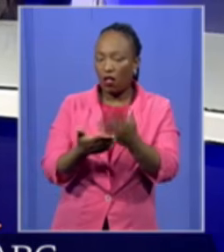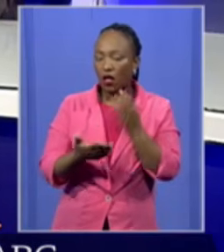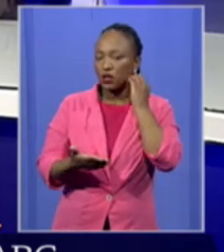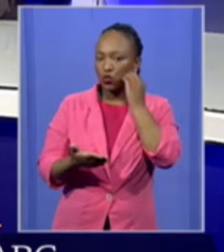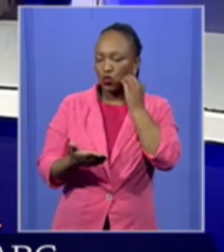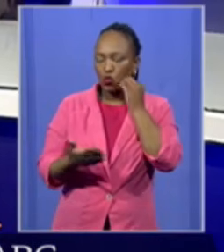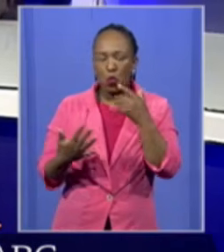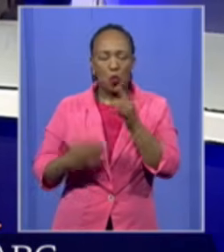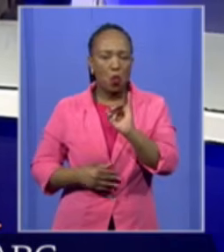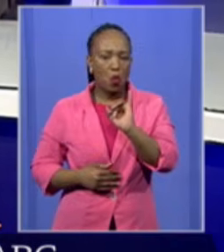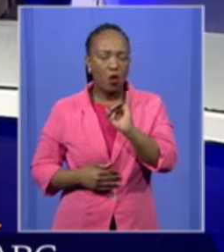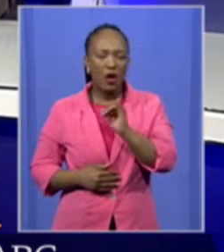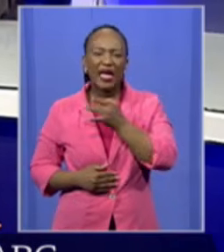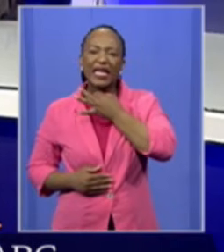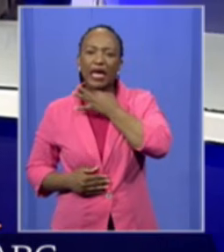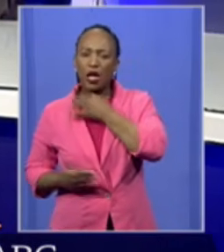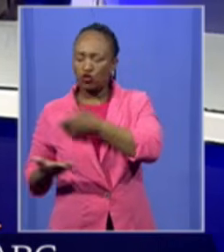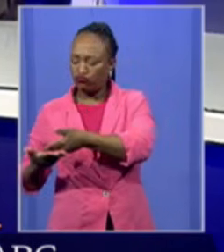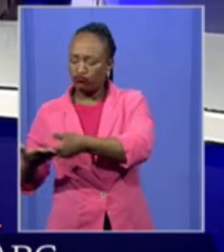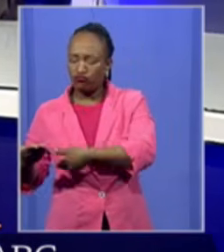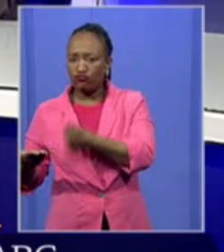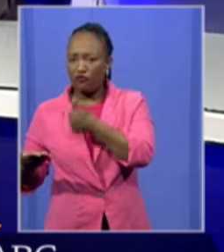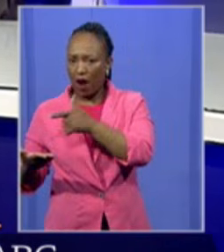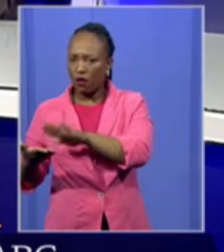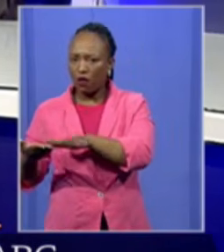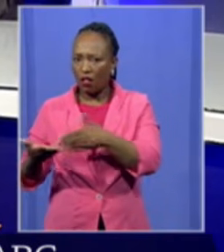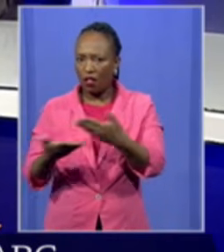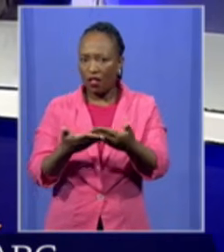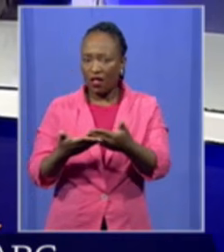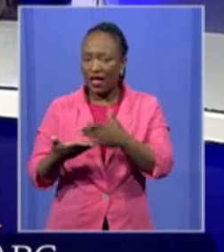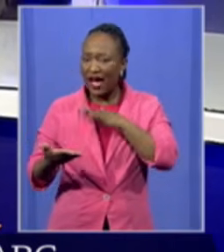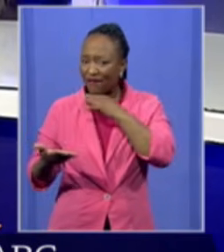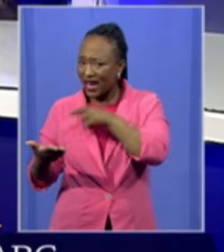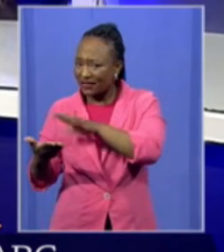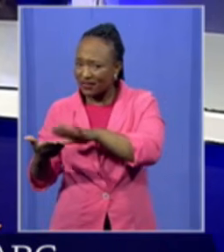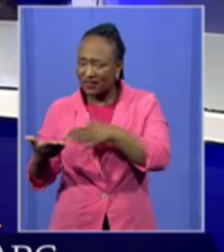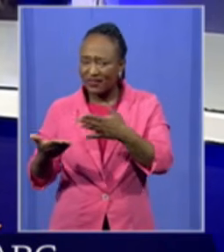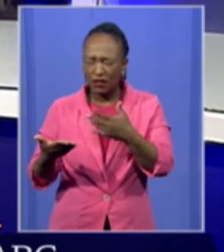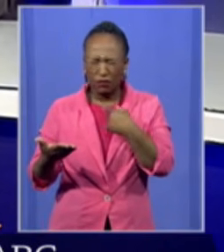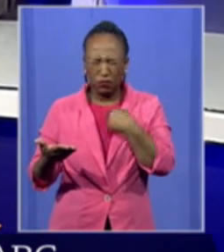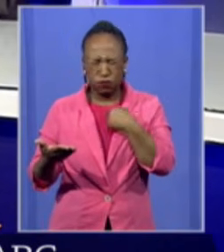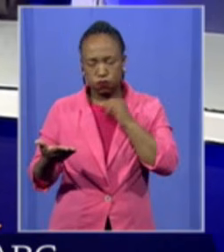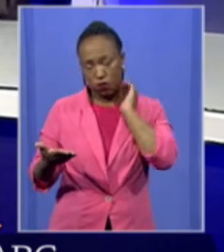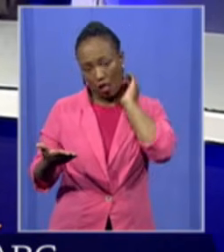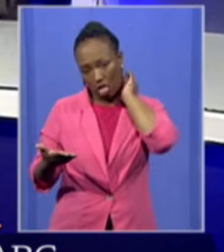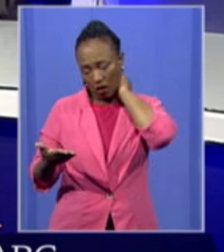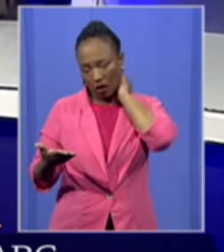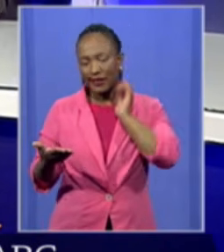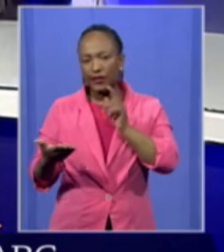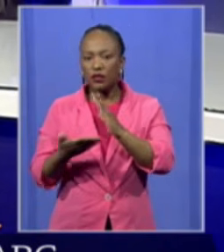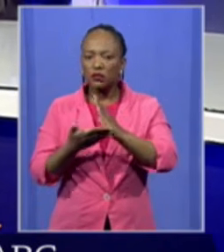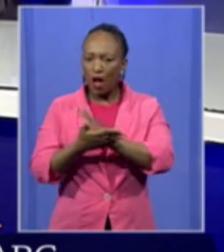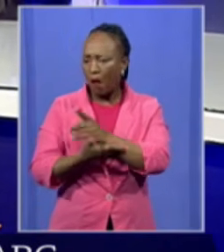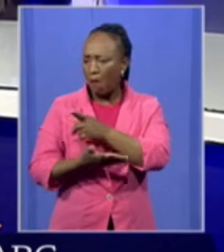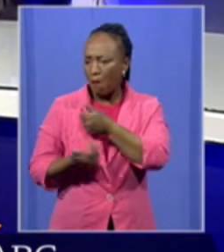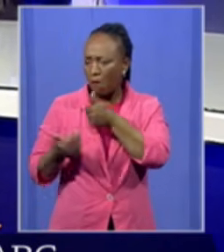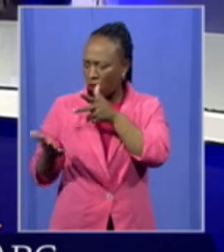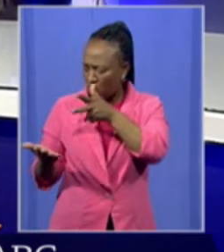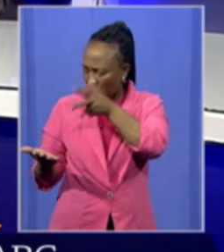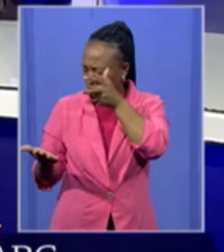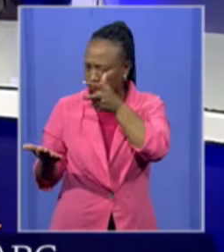haholo empa ha e tla ka puo ya Afrikaans e ne batla re imela holo ba bang ba rona empa ho nontsona le batho ba ntseng ba thella fela ka